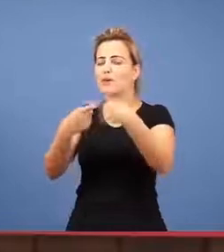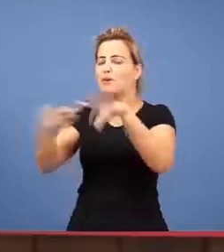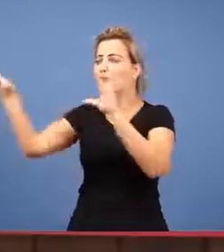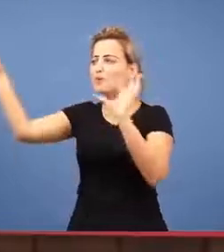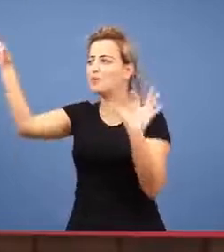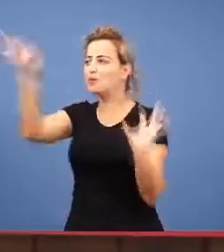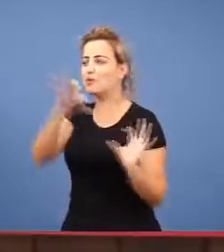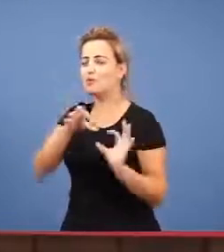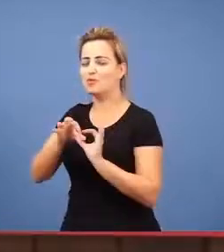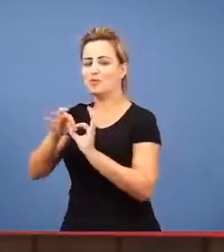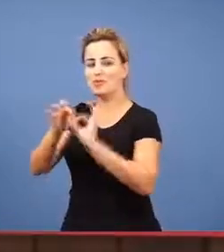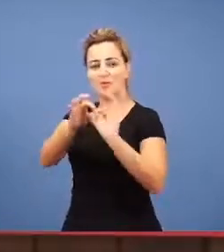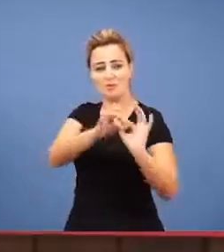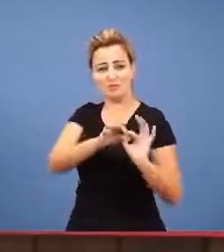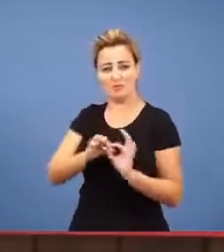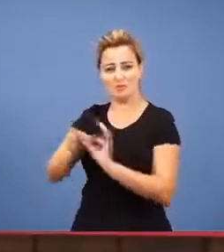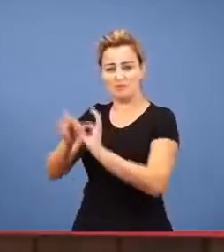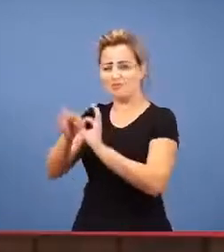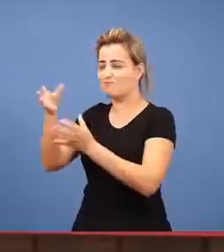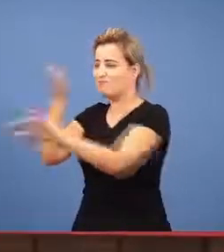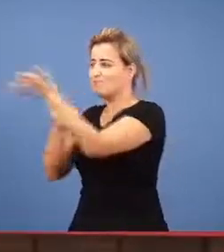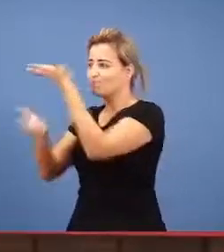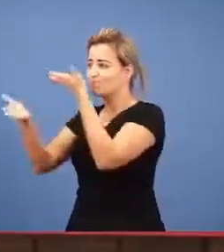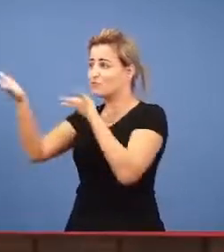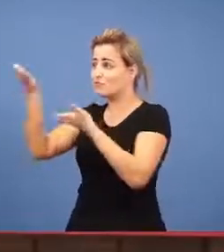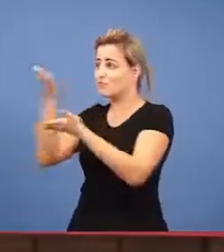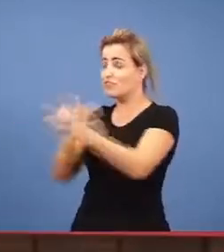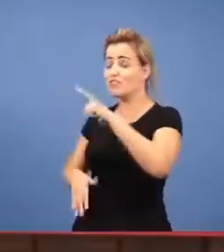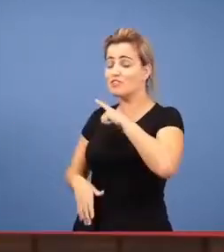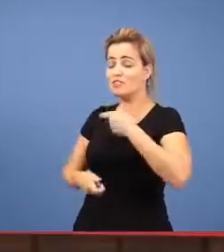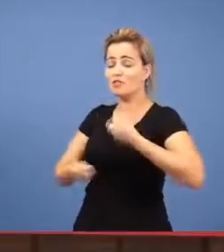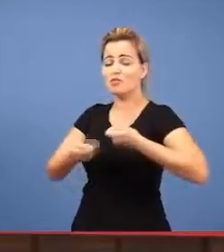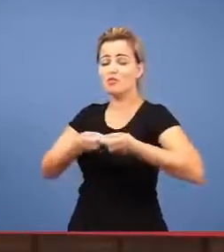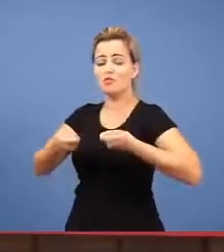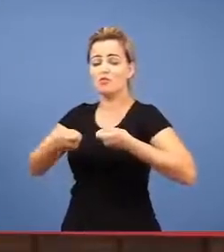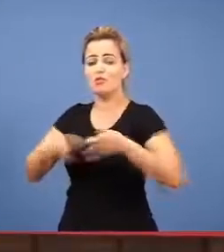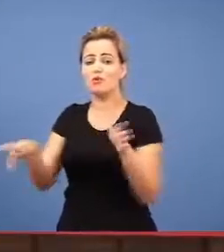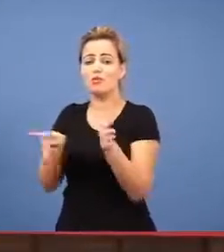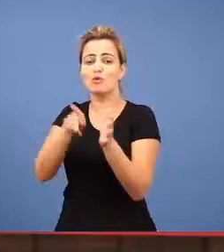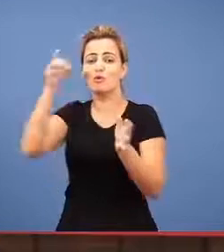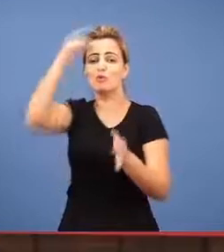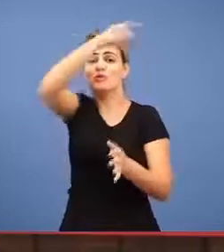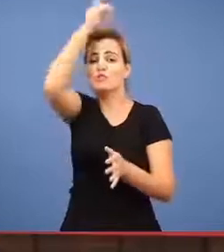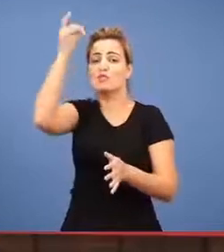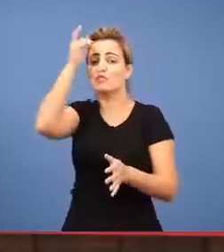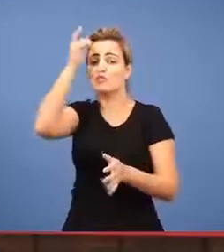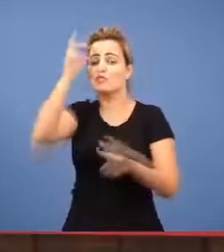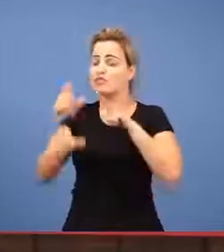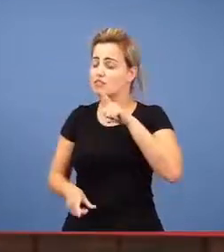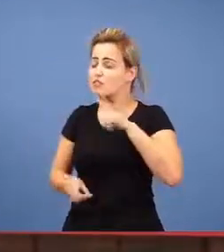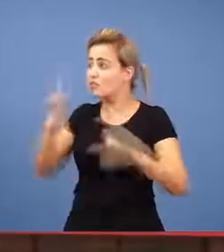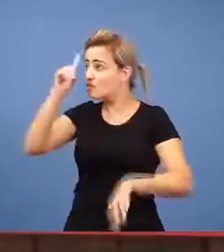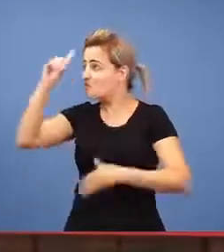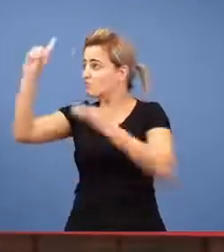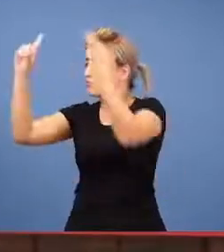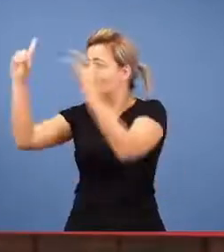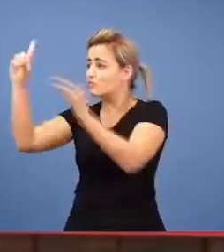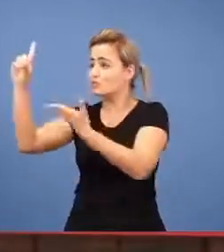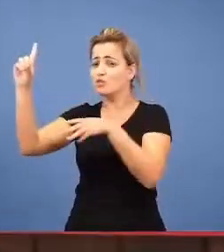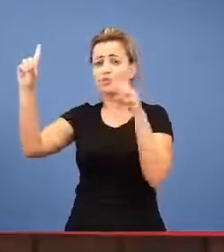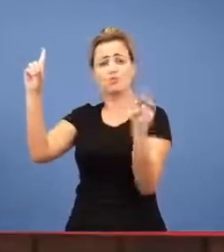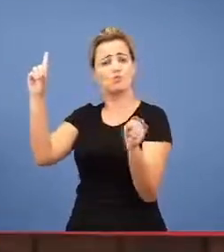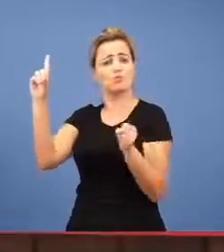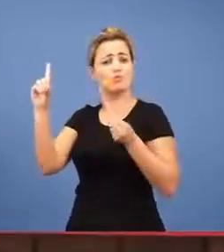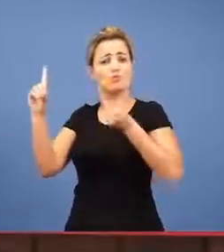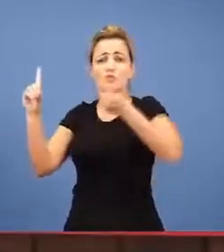a kingdom that unites us. There is a king that is who is at our disposal. There is the movement of the Holy Spirit. It